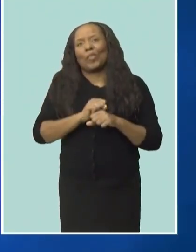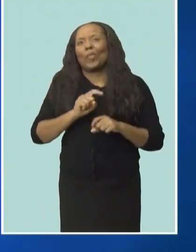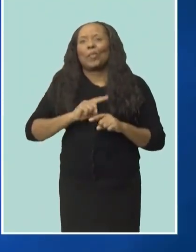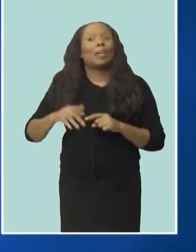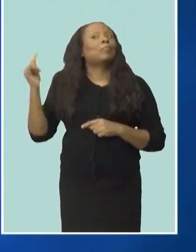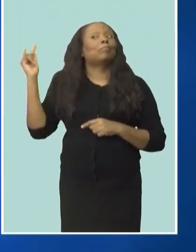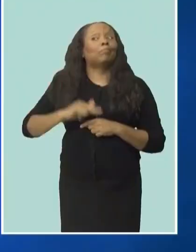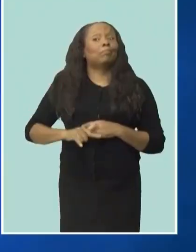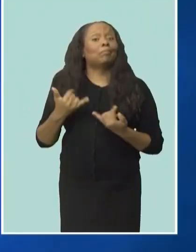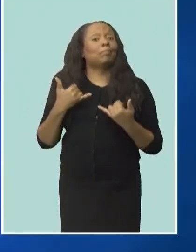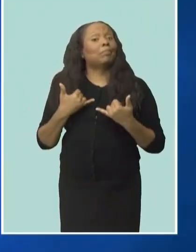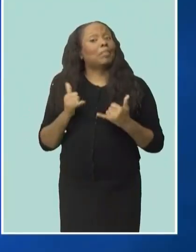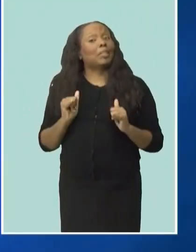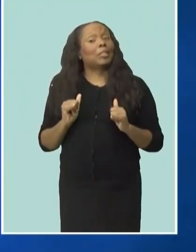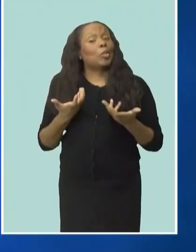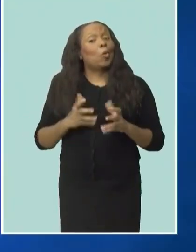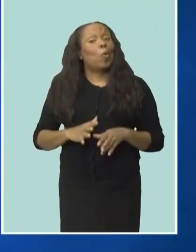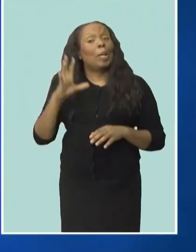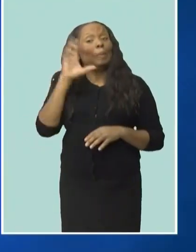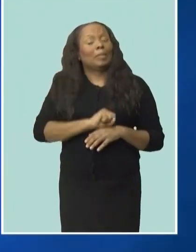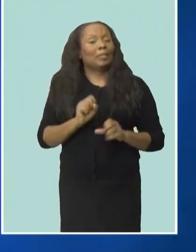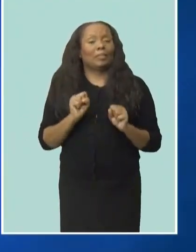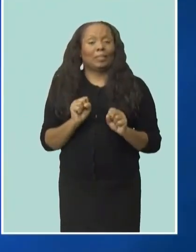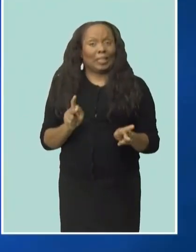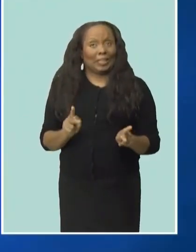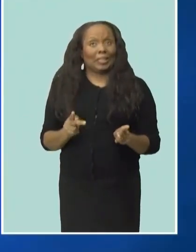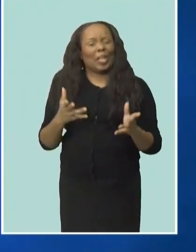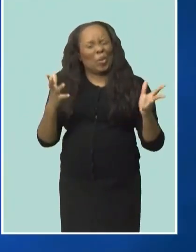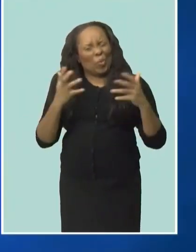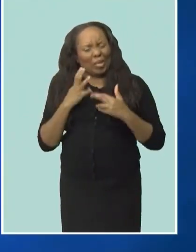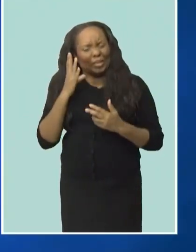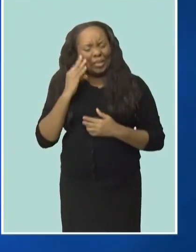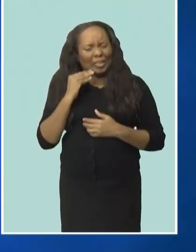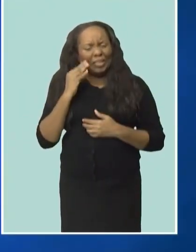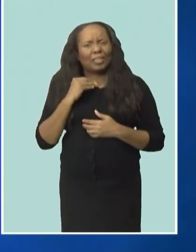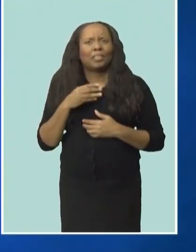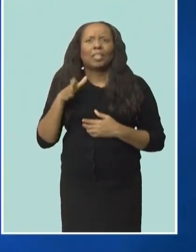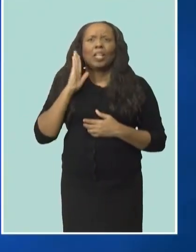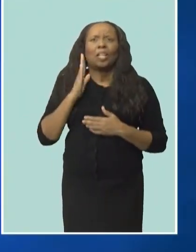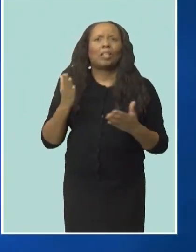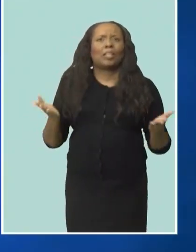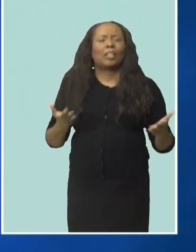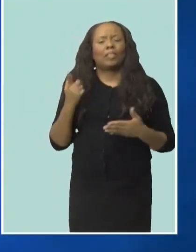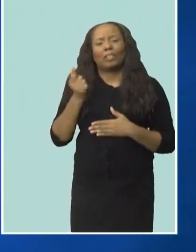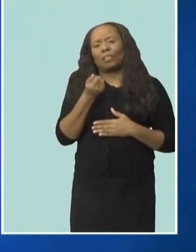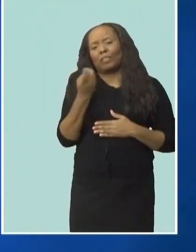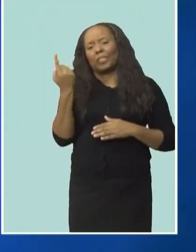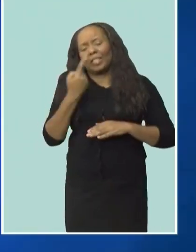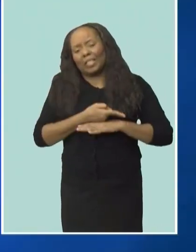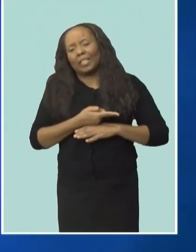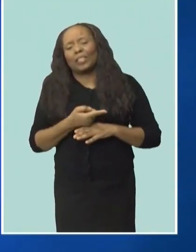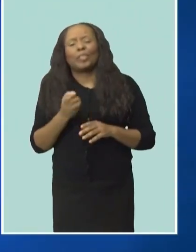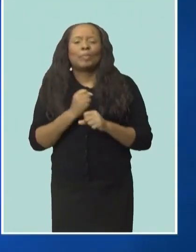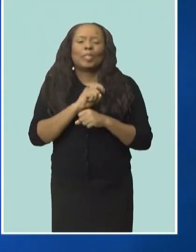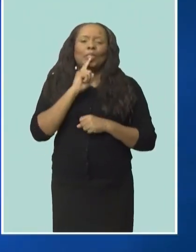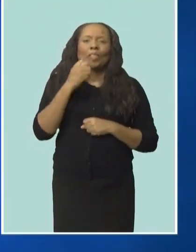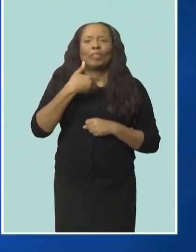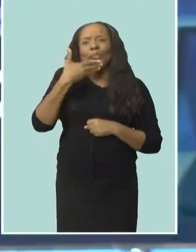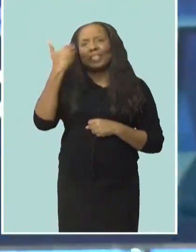opportunity to have this experience. So we're going to be here for a couple of days and make the best of